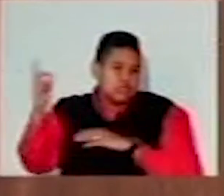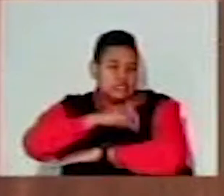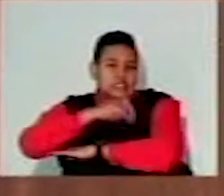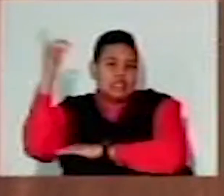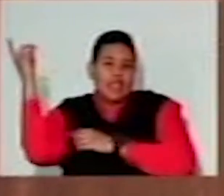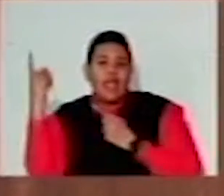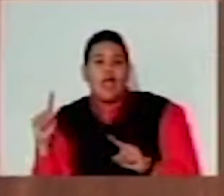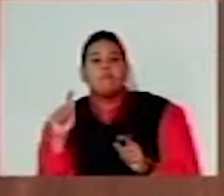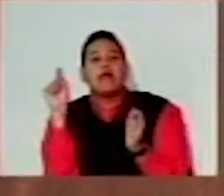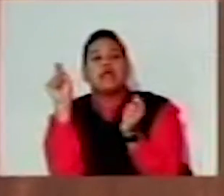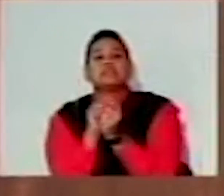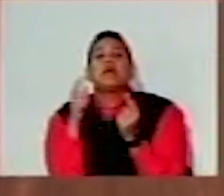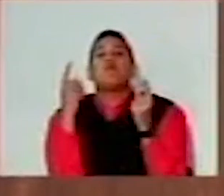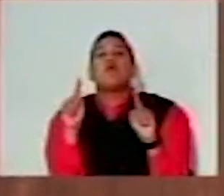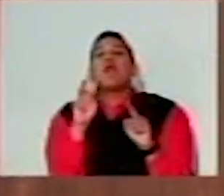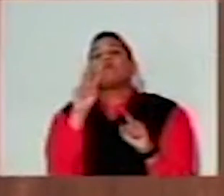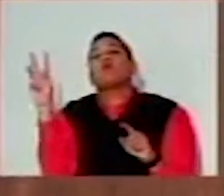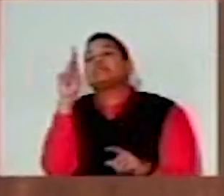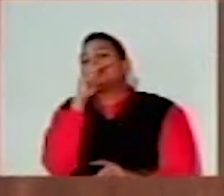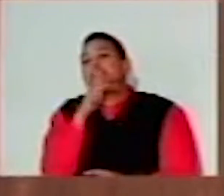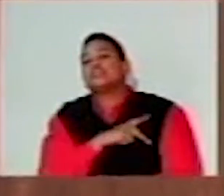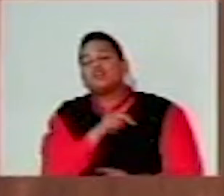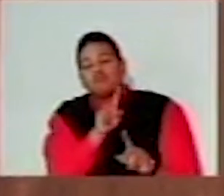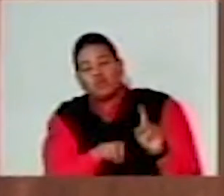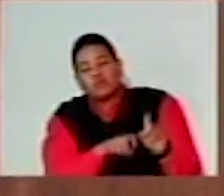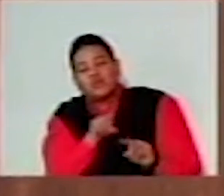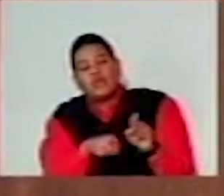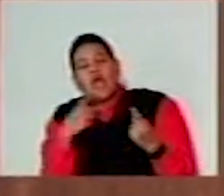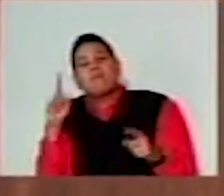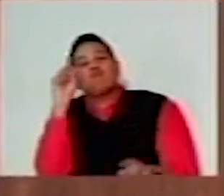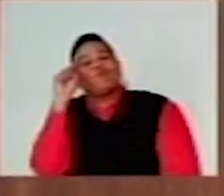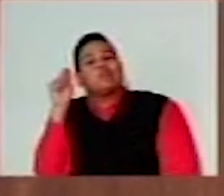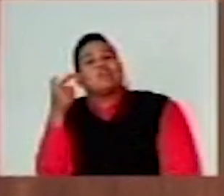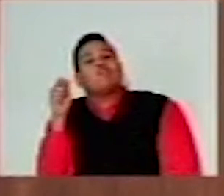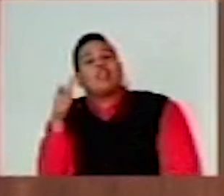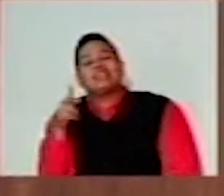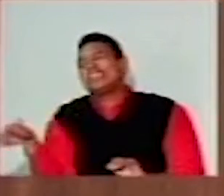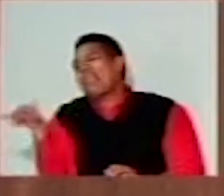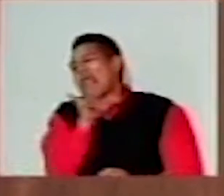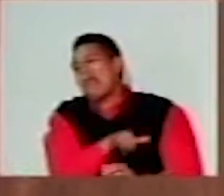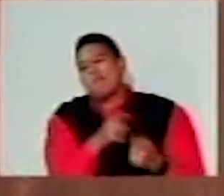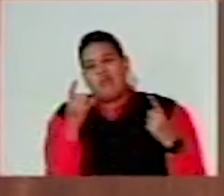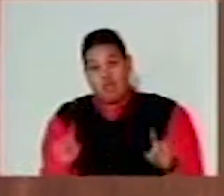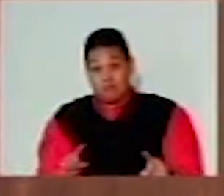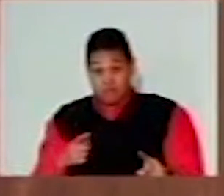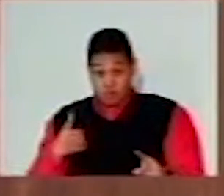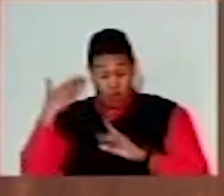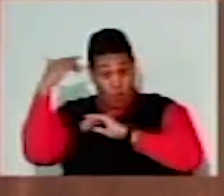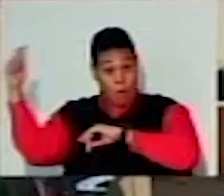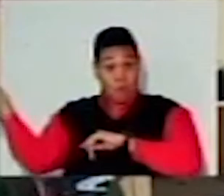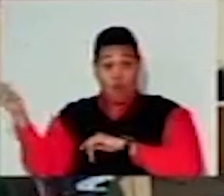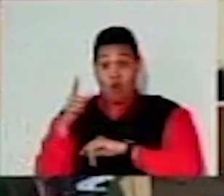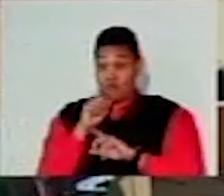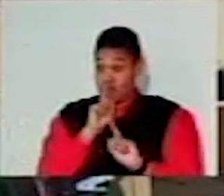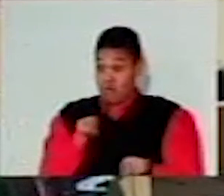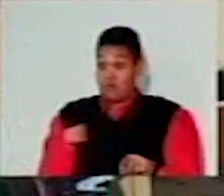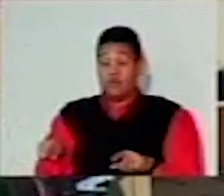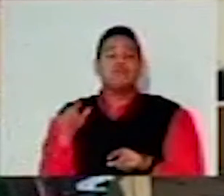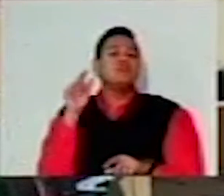exactly what happened in the West Kingston inquiry. We hope, Mr. Speaker, that in every court, this